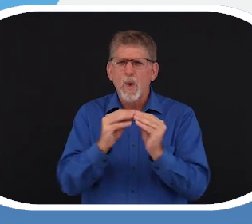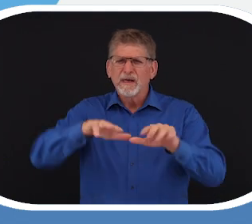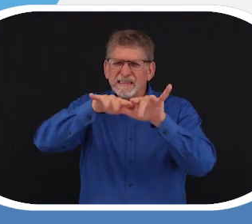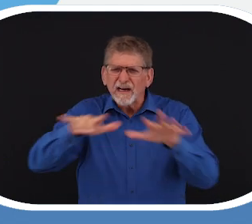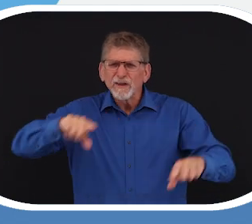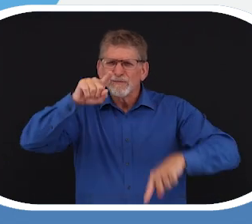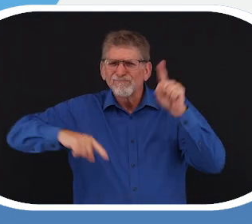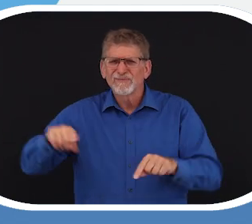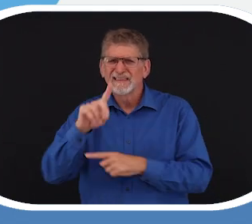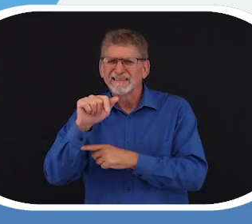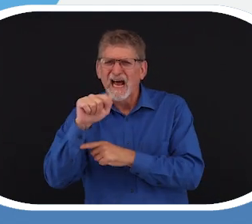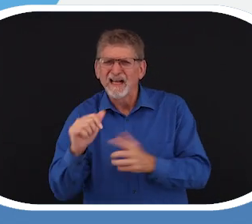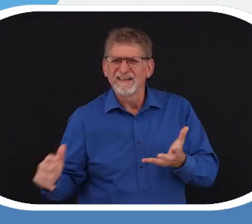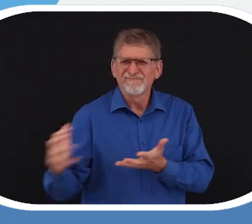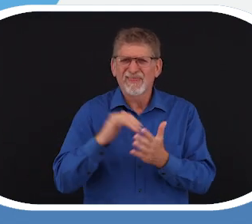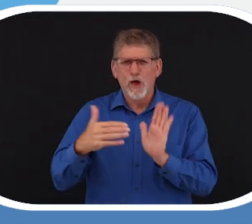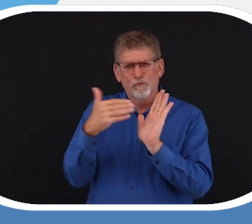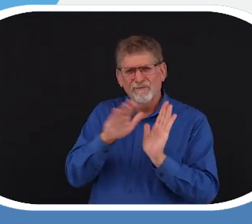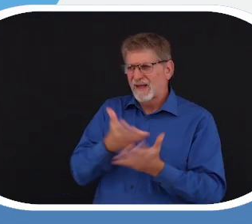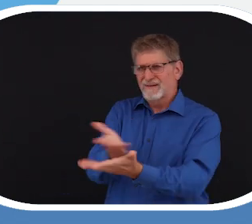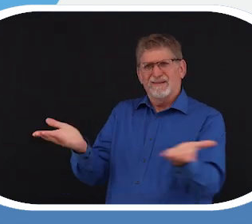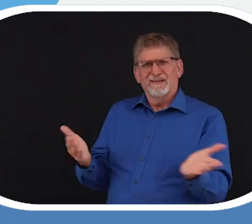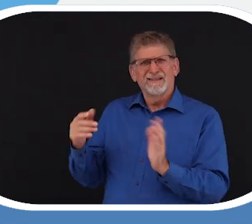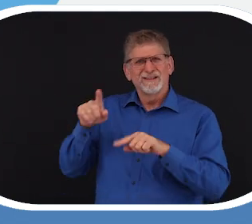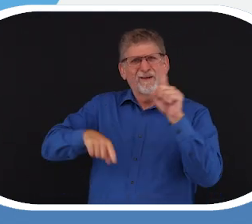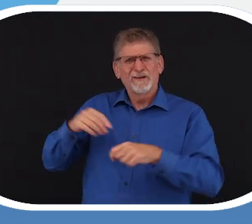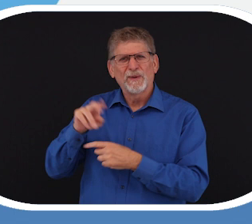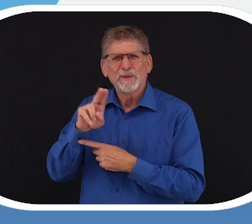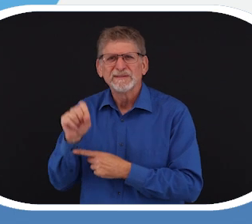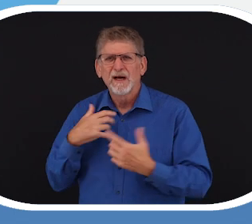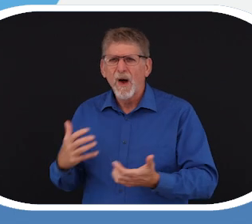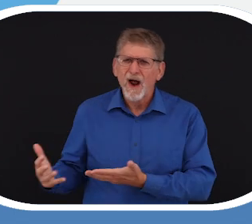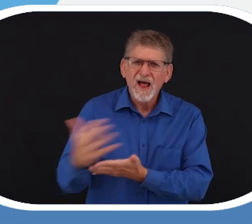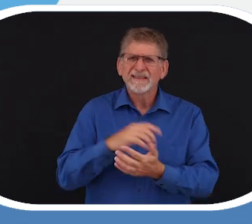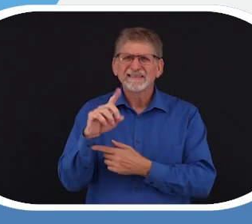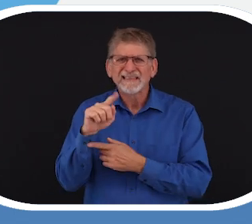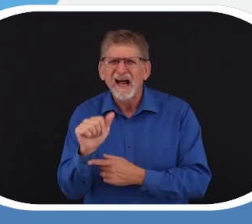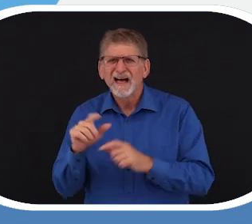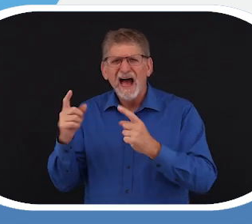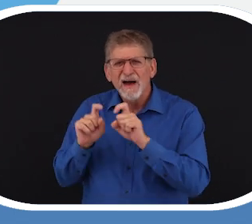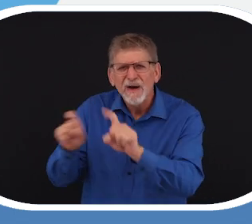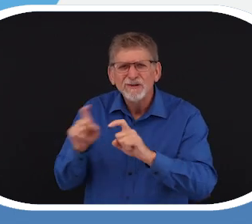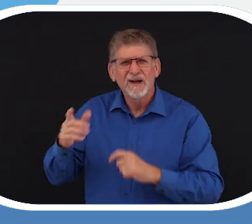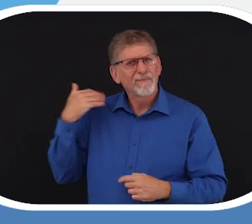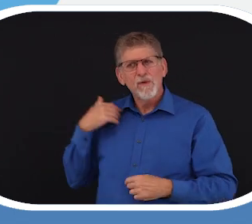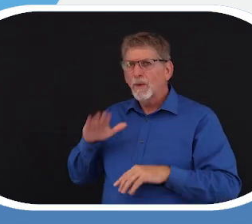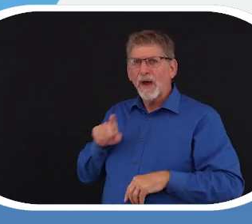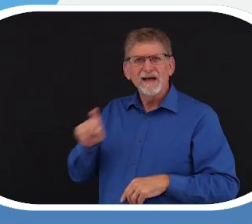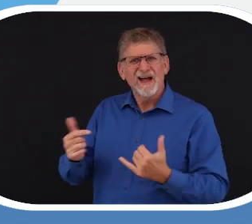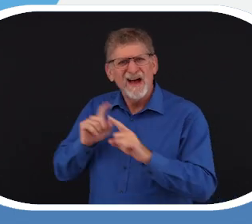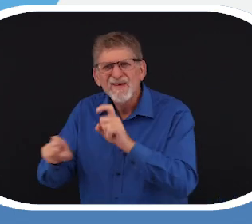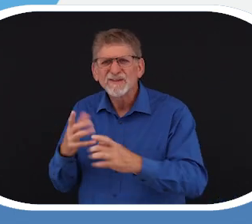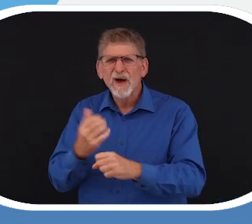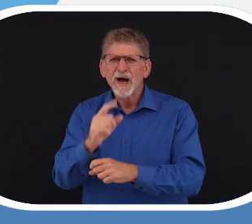diversity of the U.S. We want to collect data and make that data available to researchers so that they can ask questions that they have not been able to ask before. We want to